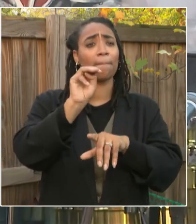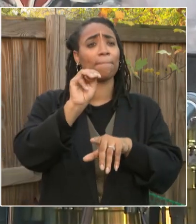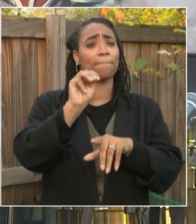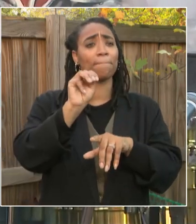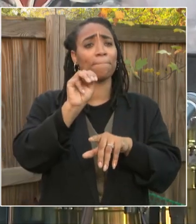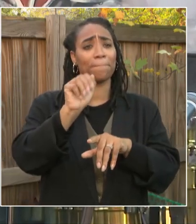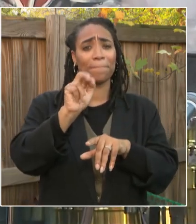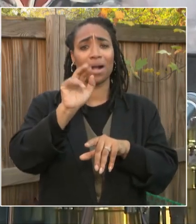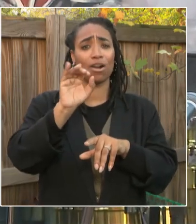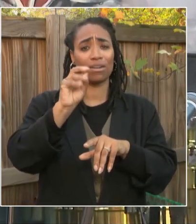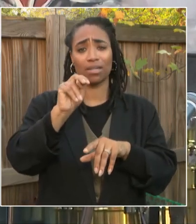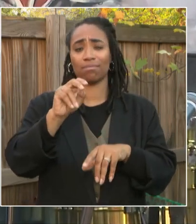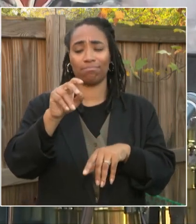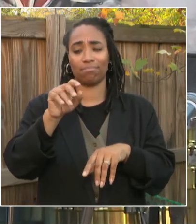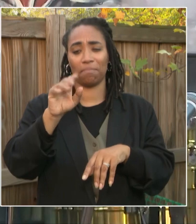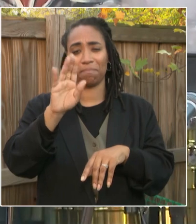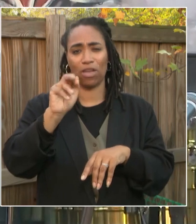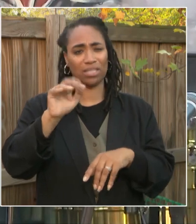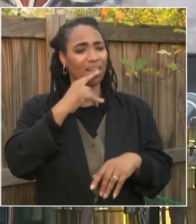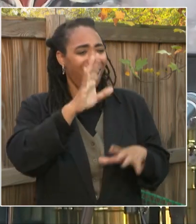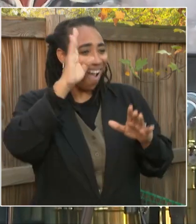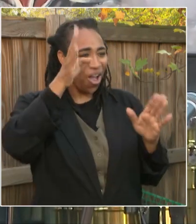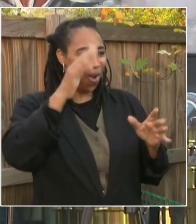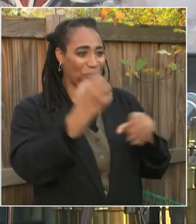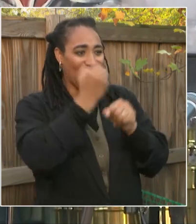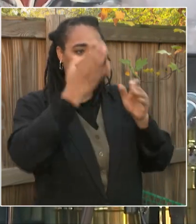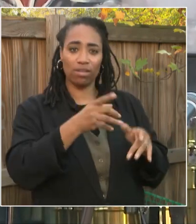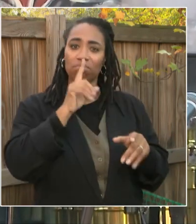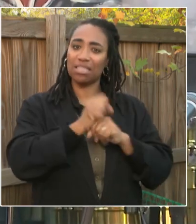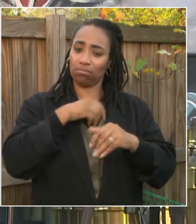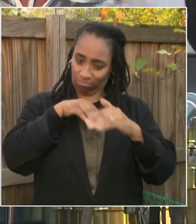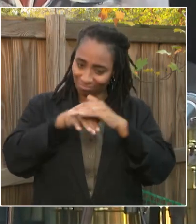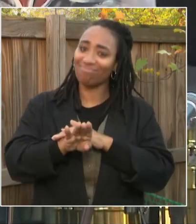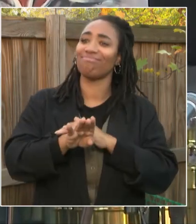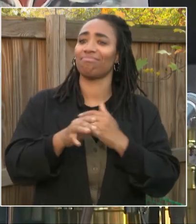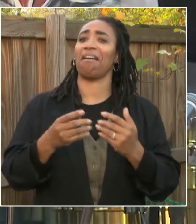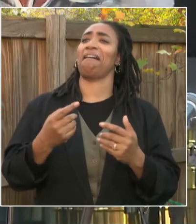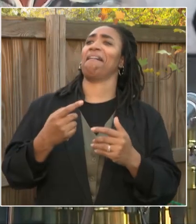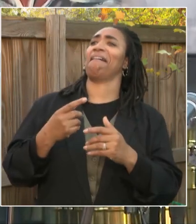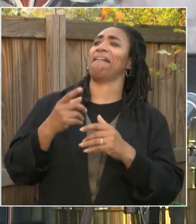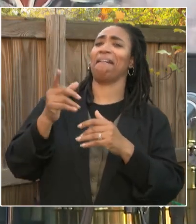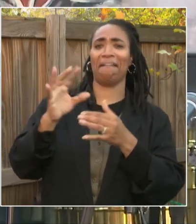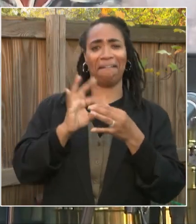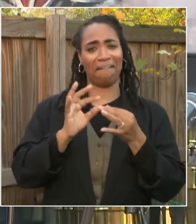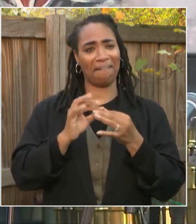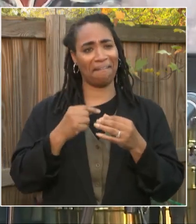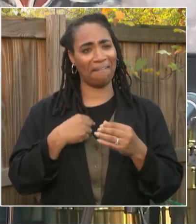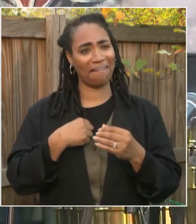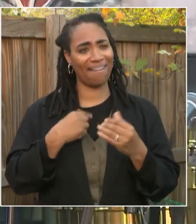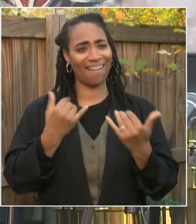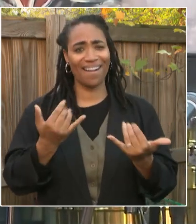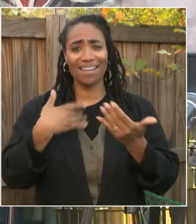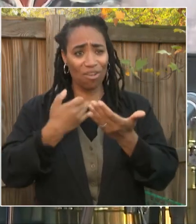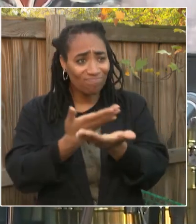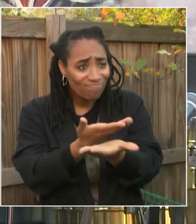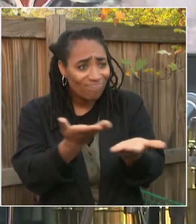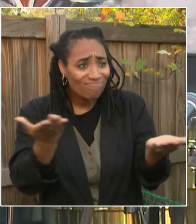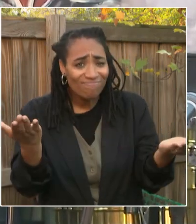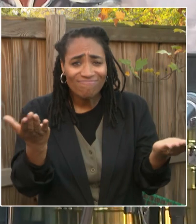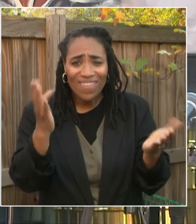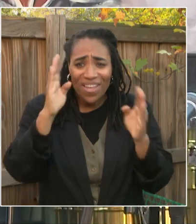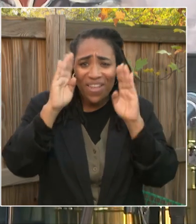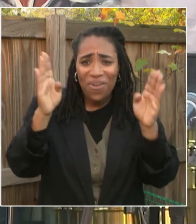winners. Y'all sound so good. Hello, winners indeed. So my name is Jata. I am a go-go and R&B